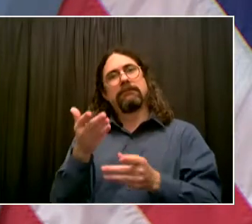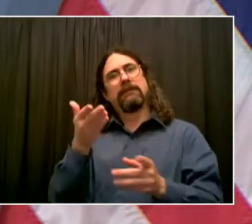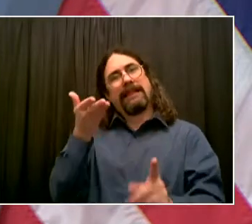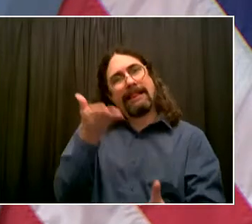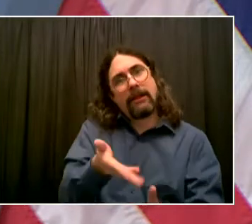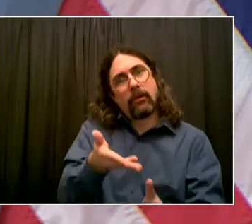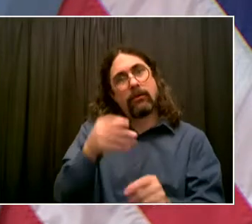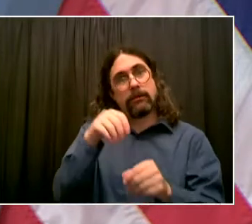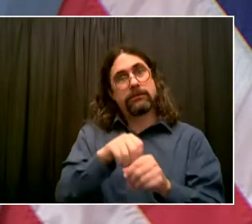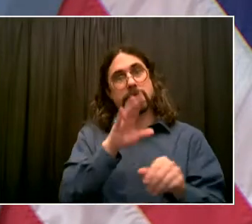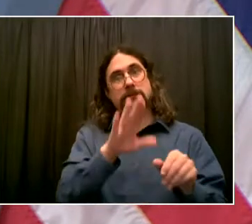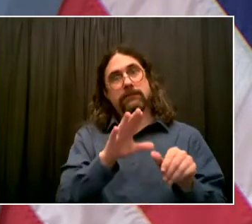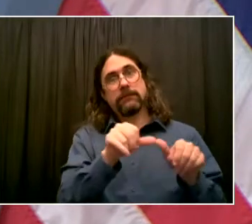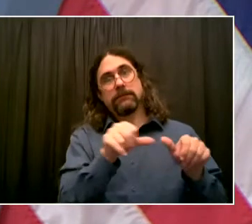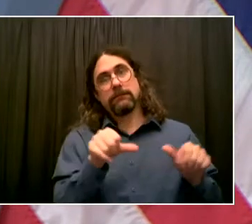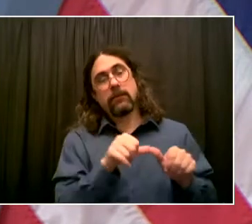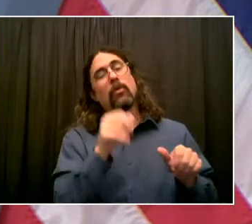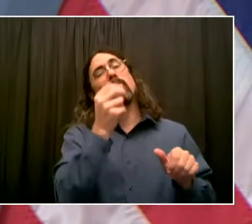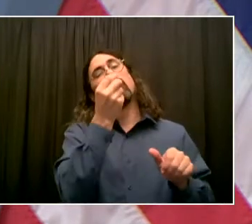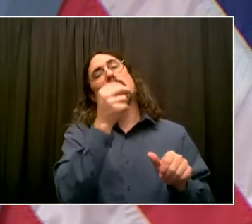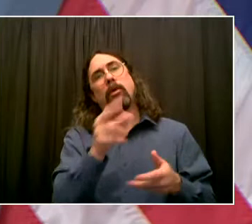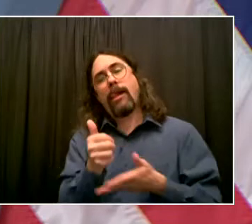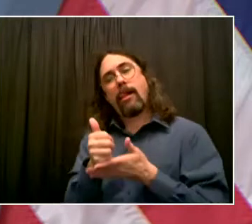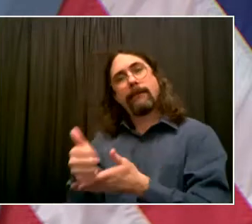doctors, our hotline